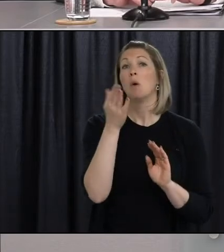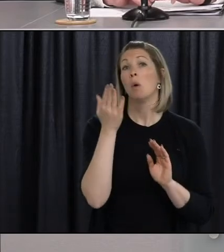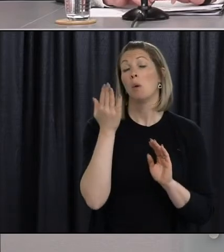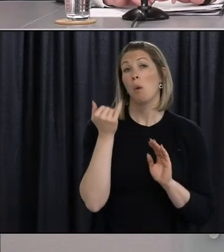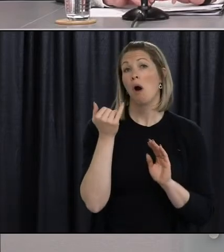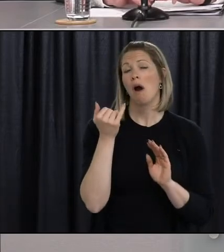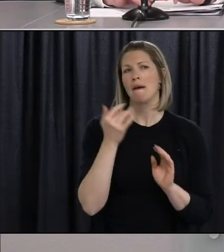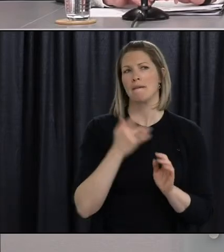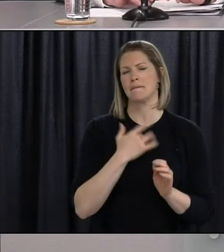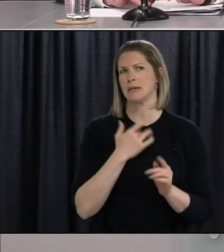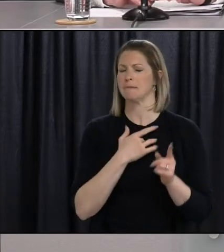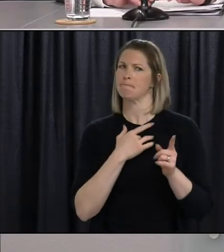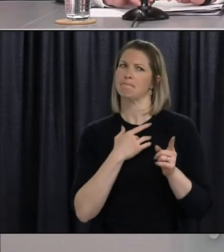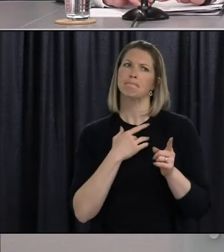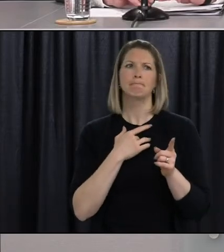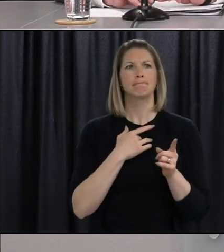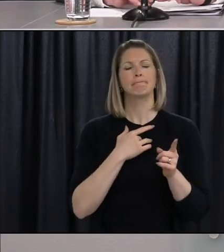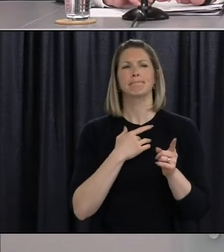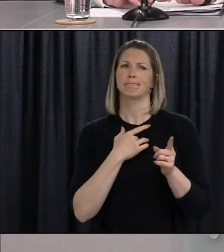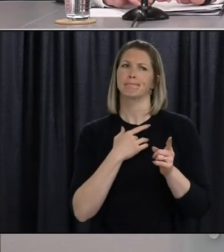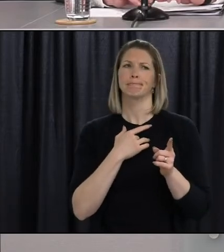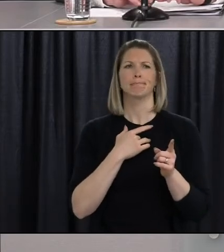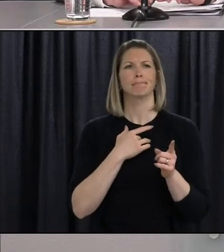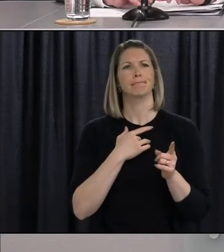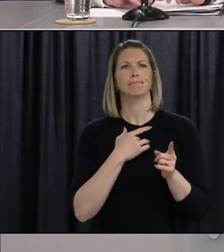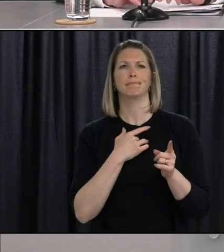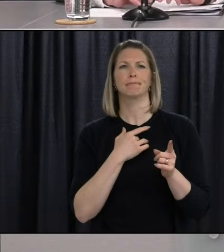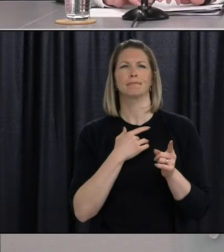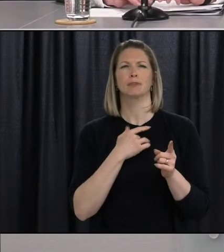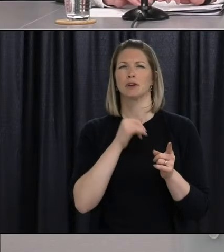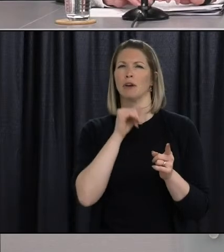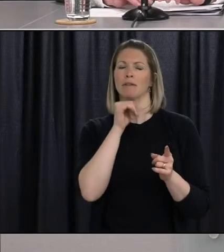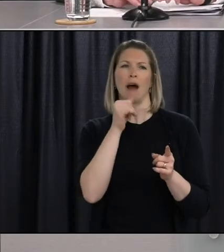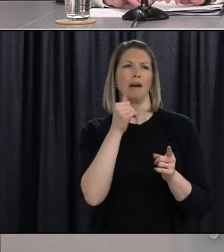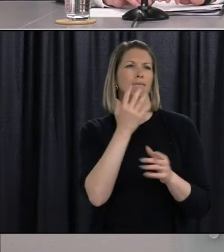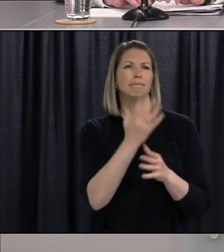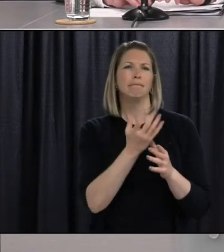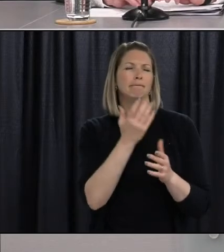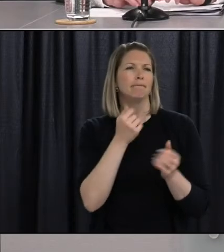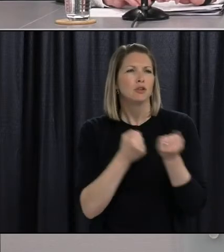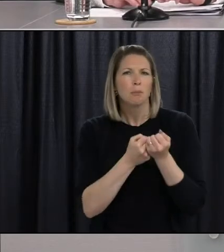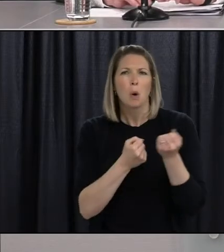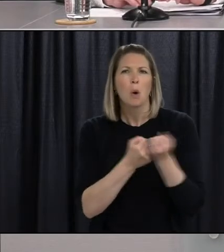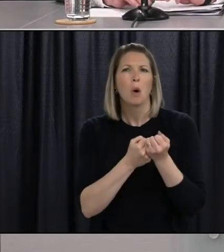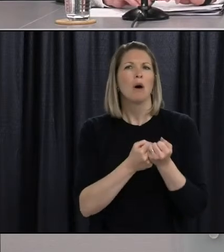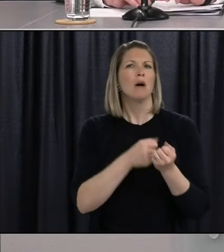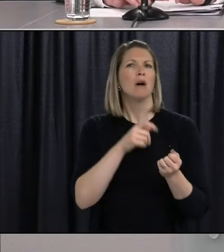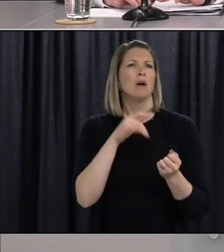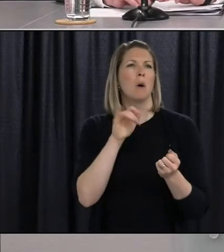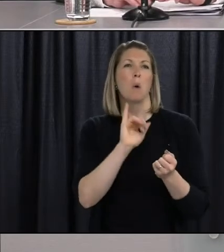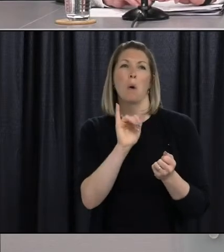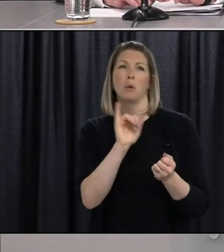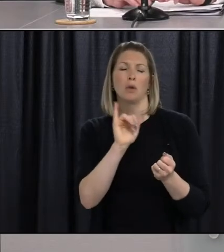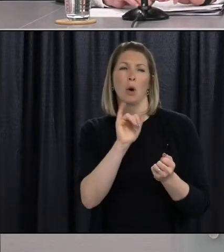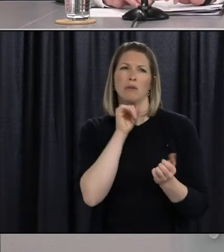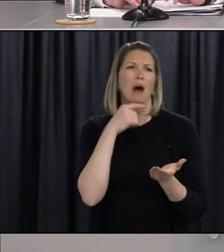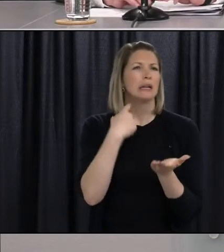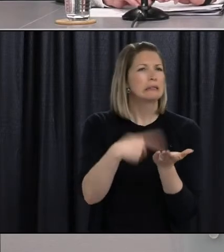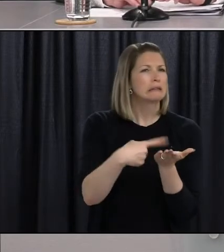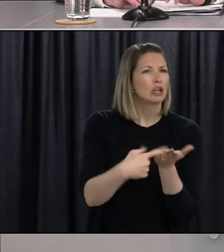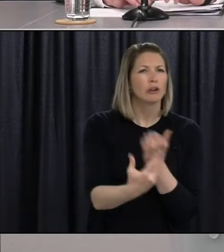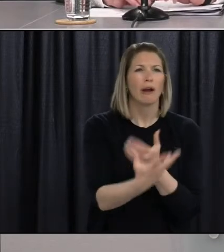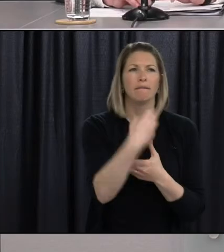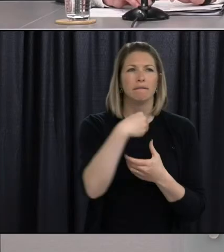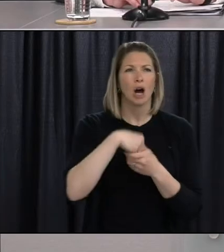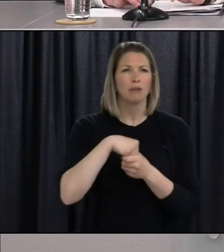that they will not be able to pay their electricity bill, their tax bill, even if they are closed this summer. What do you have to say to